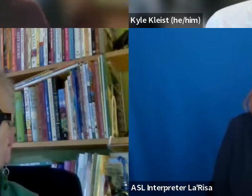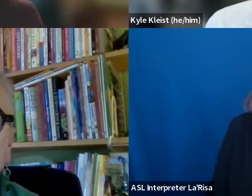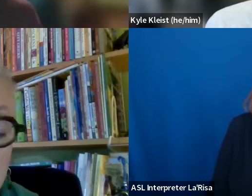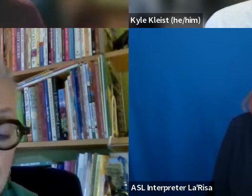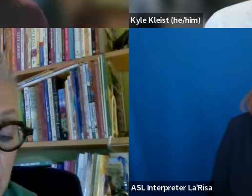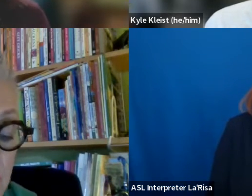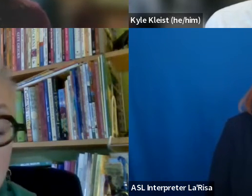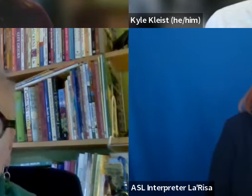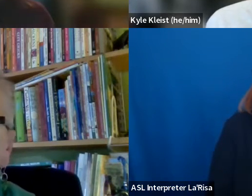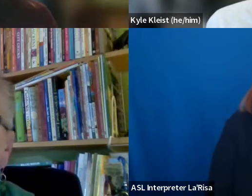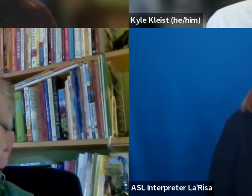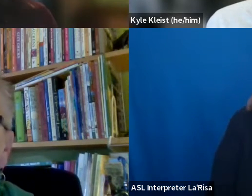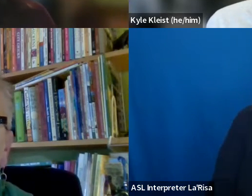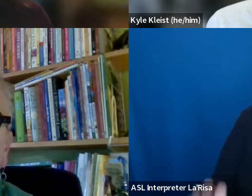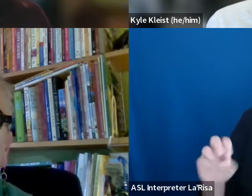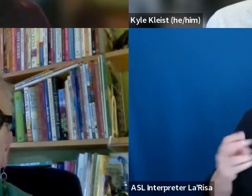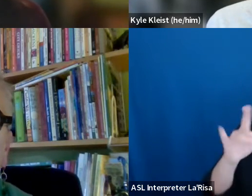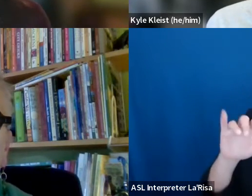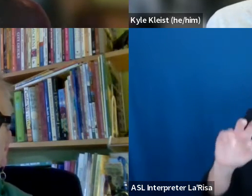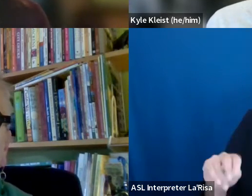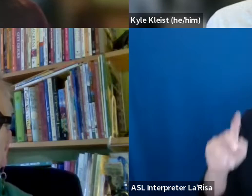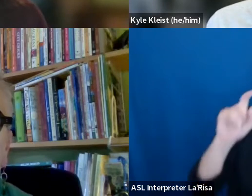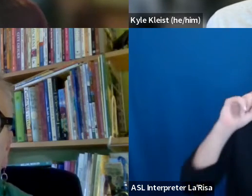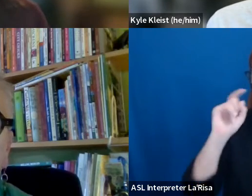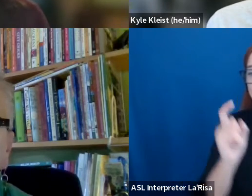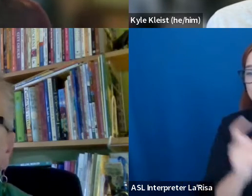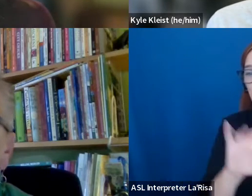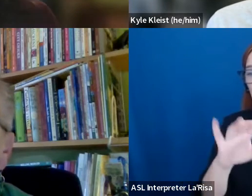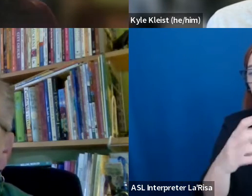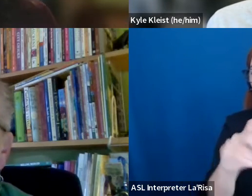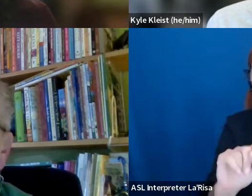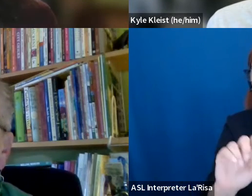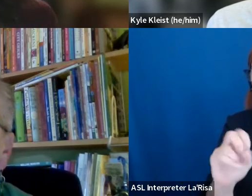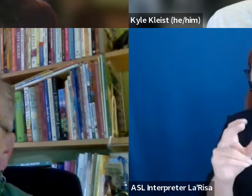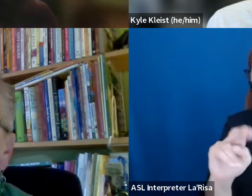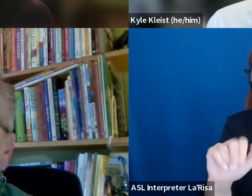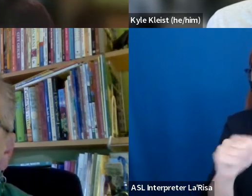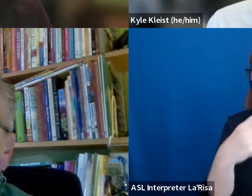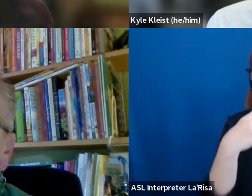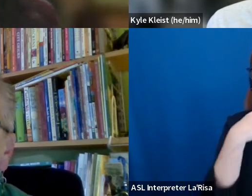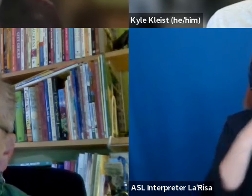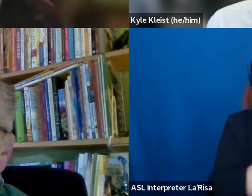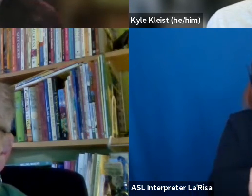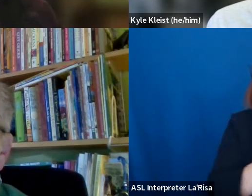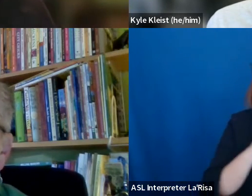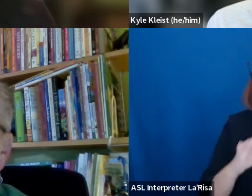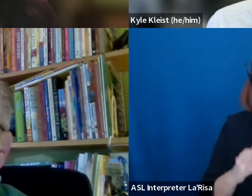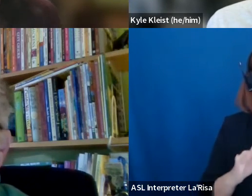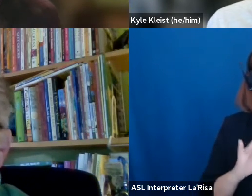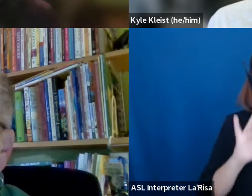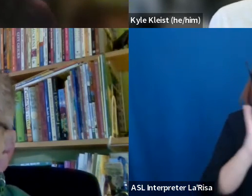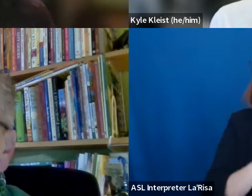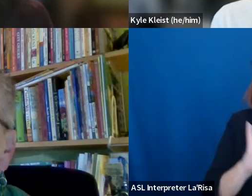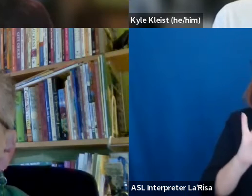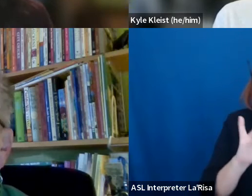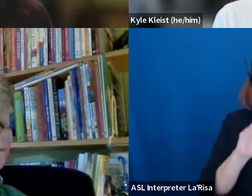This is Shaylin. I see Shanna is saying in the chat, our staff members have reach out within their inner circle, asking their